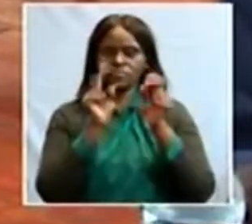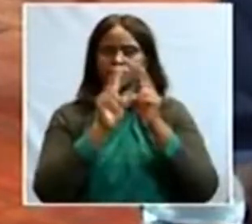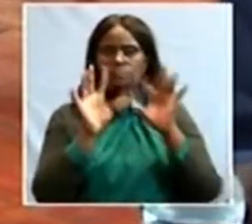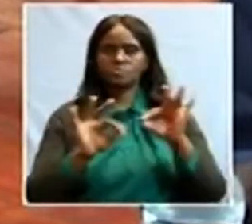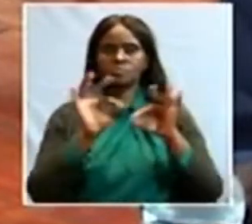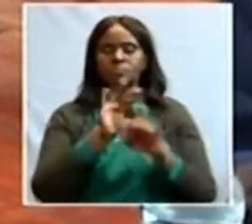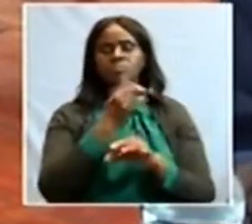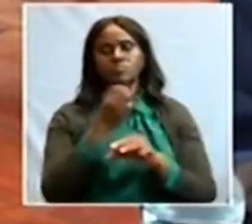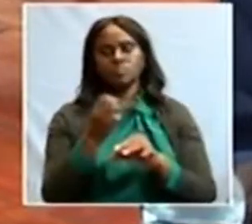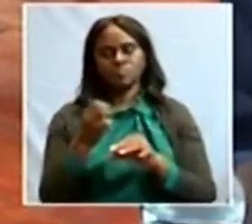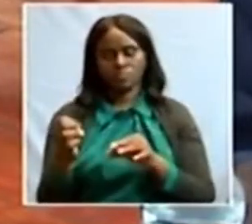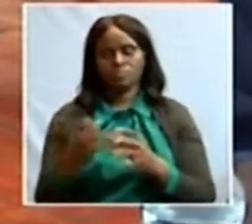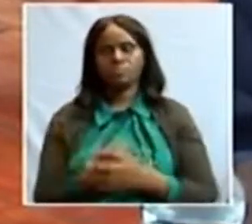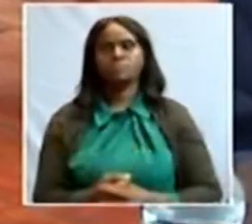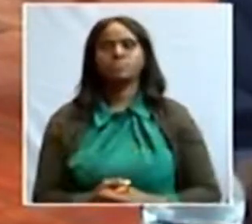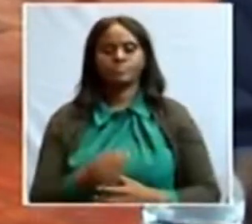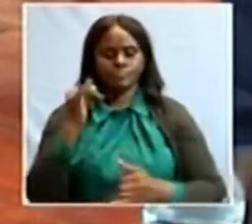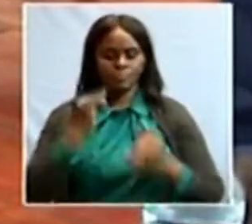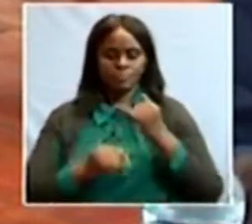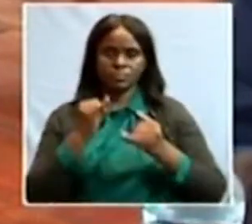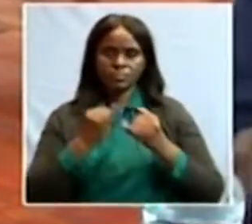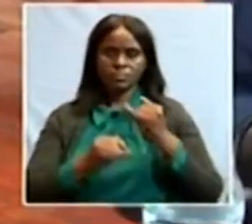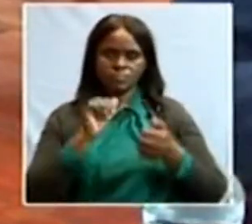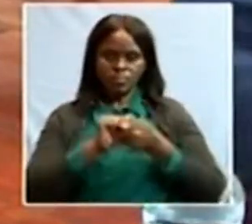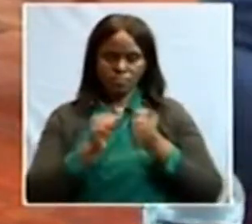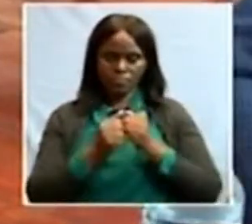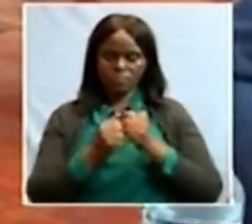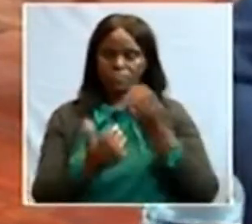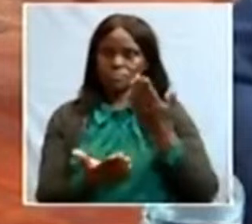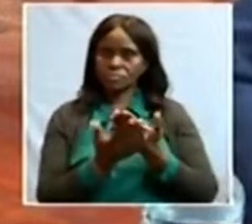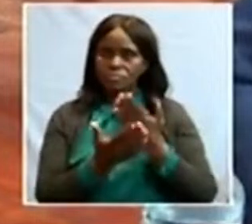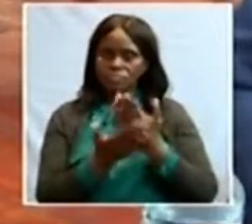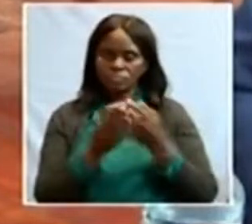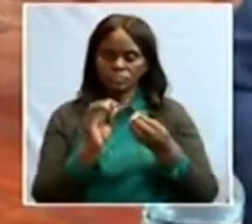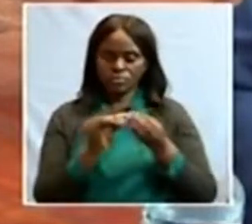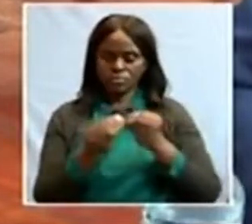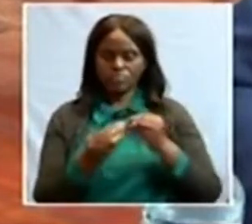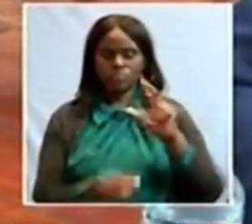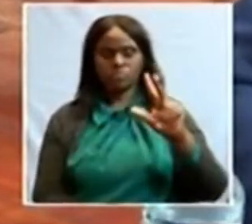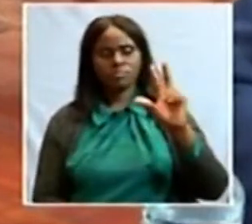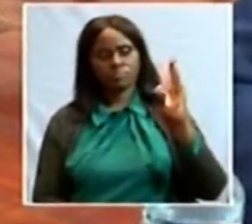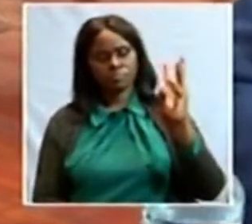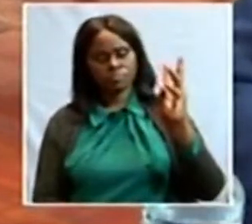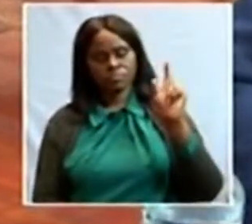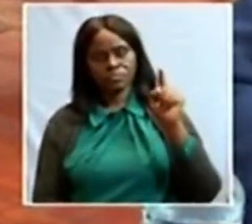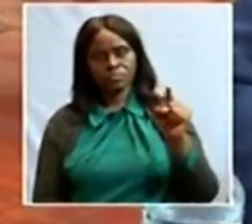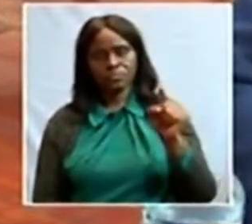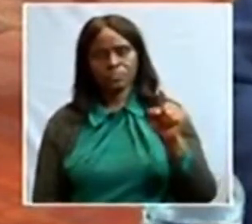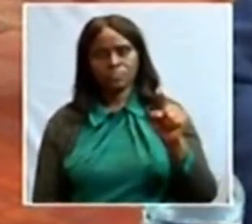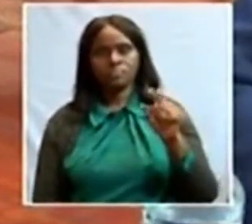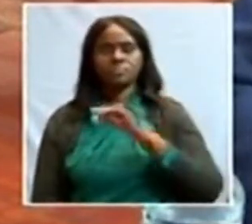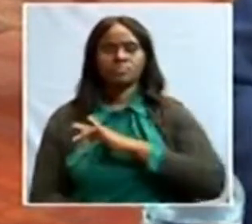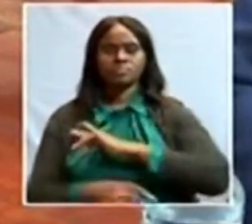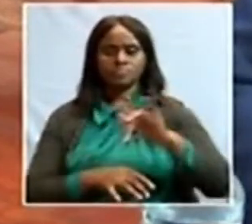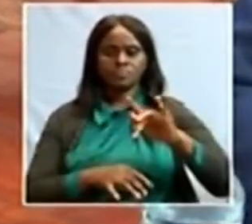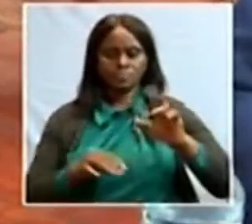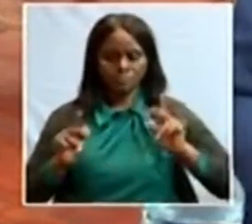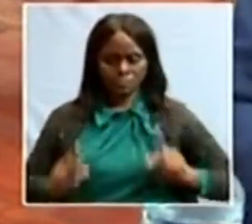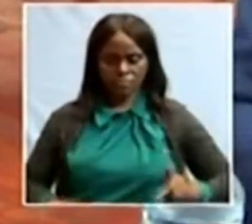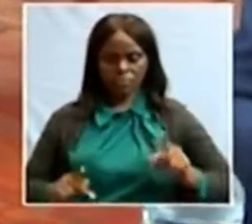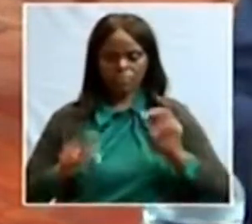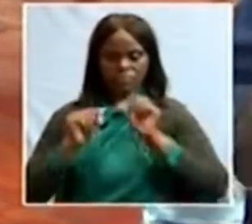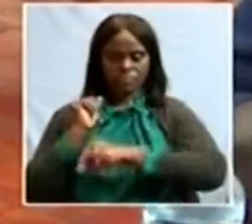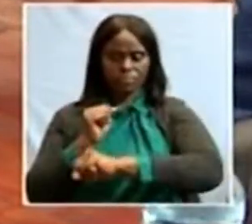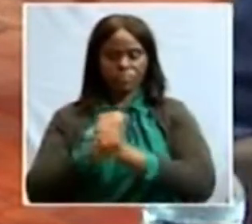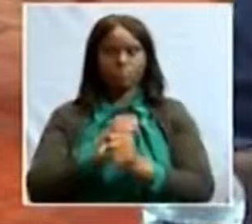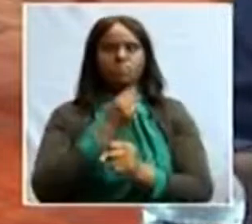equipment. The last query, Chair, on Appendix 36, lack of personal